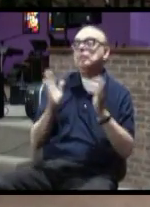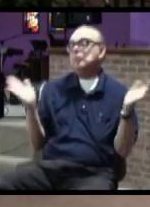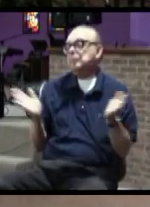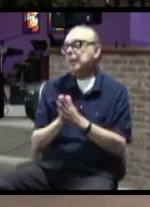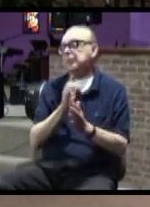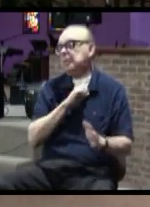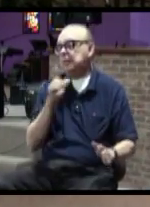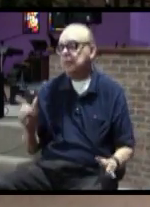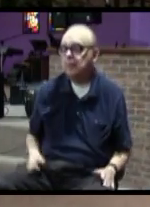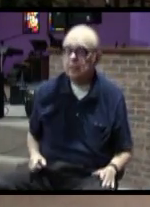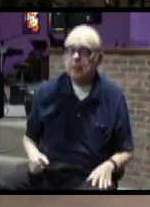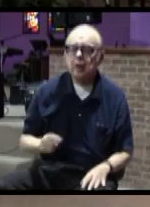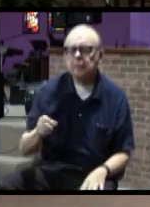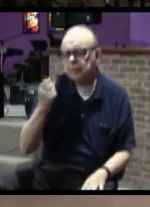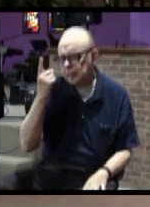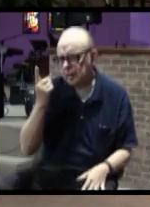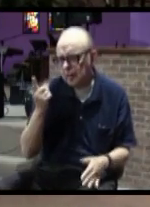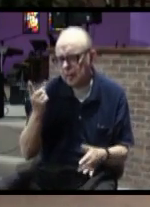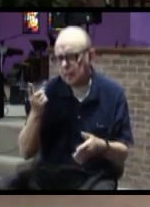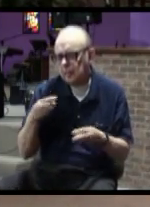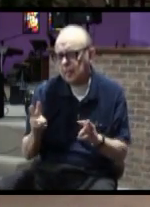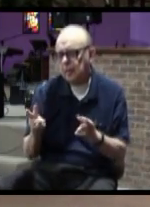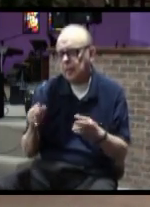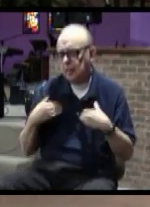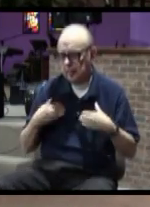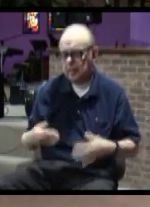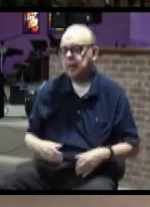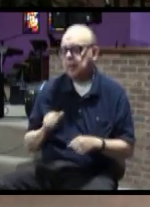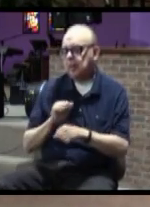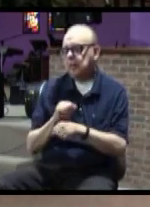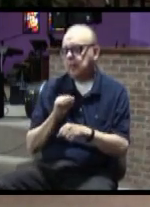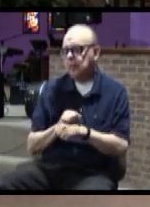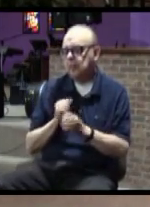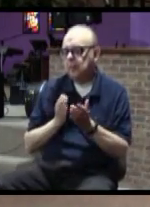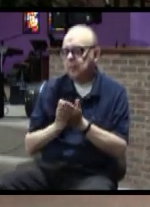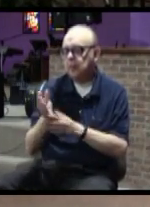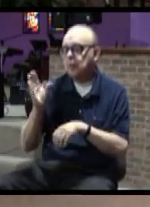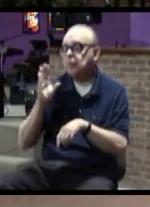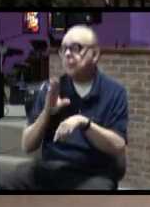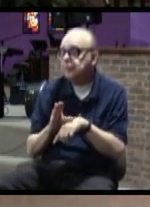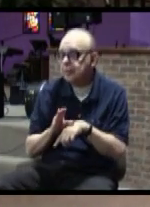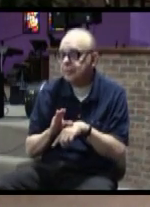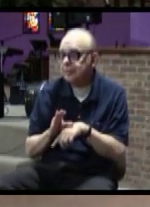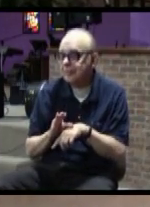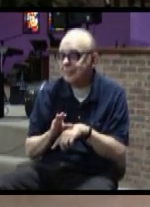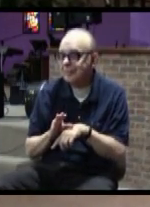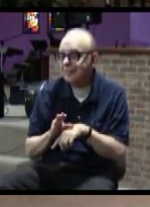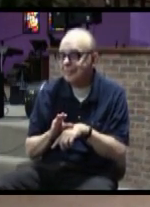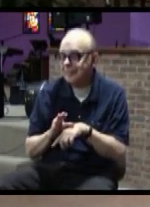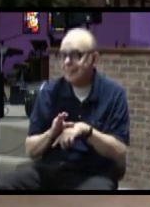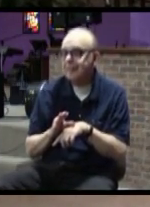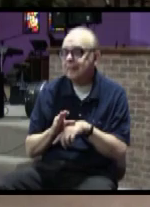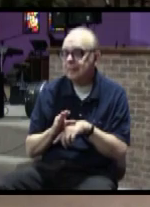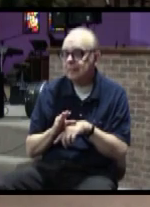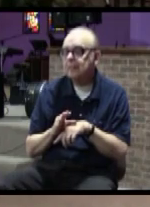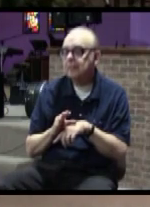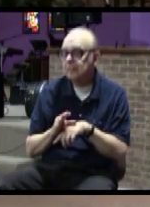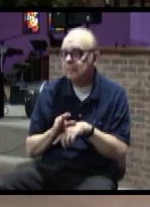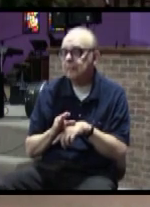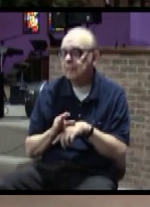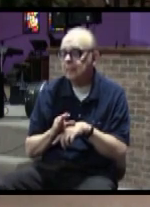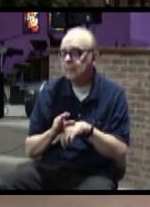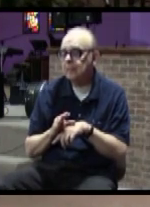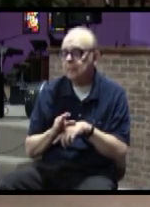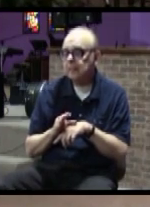I'm saved. Hallelujah. Praise the Lord. But do you understand that the way that the body works is it works through the church?